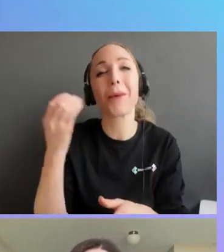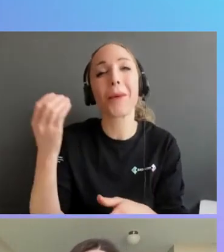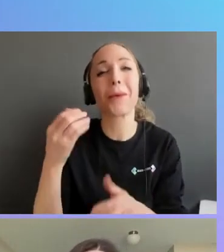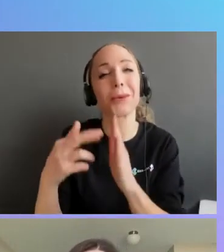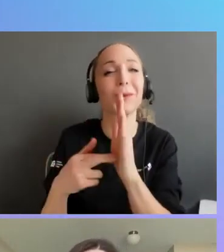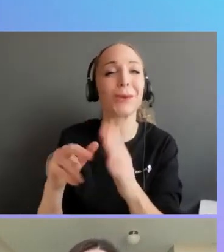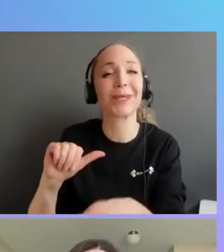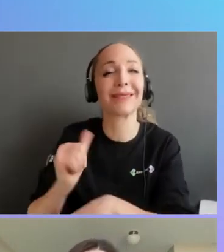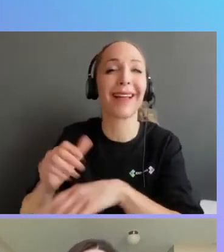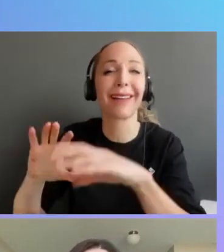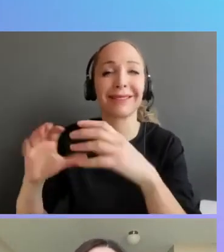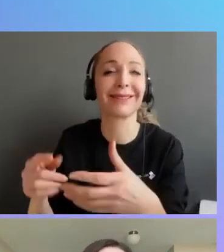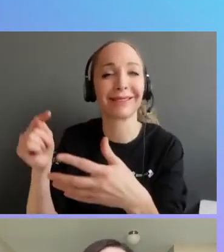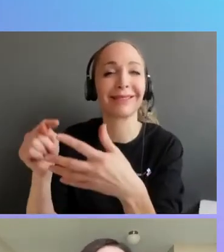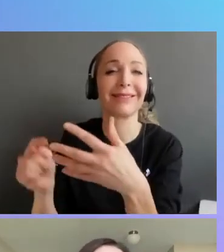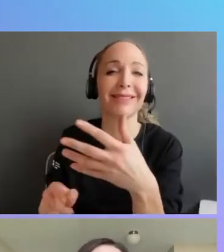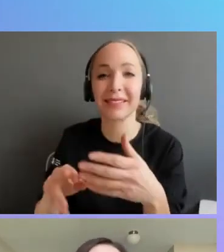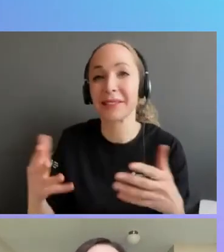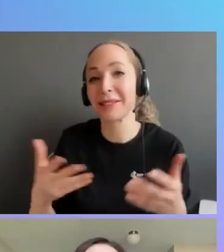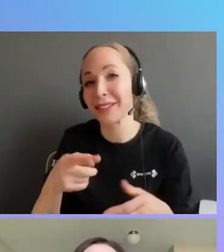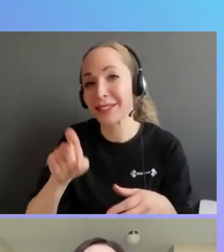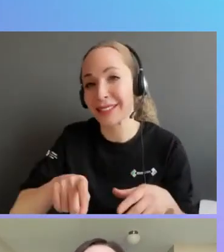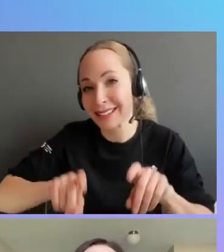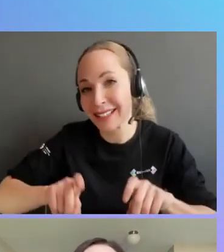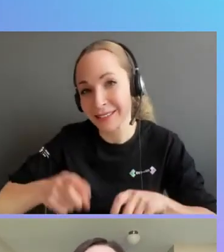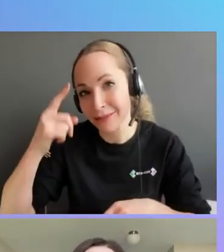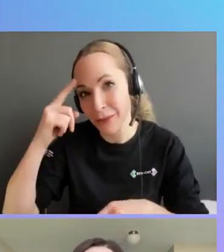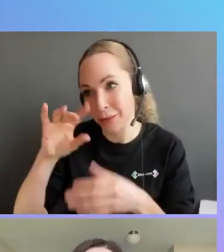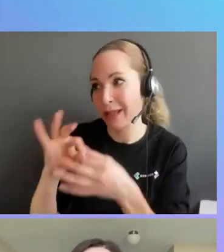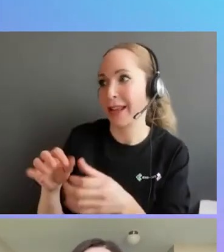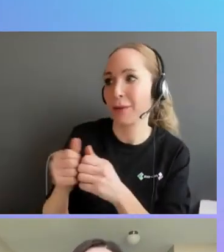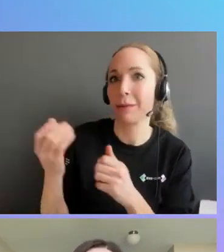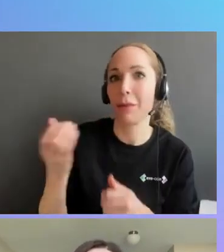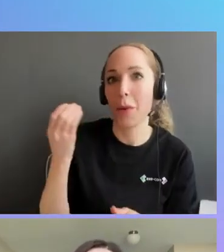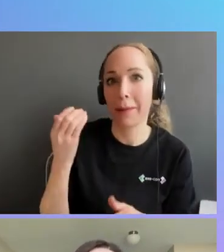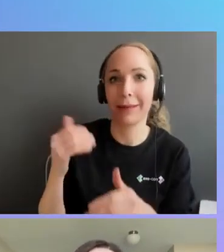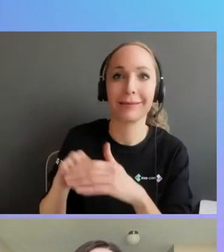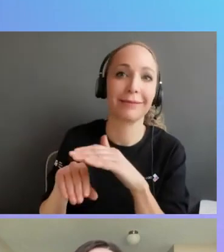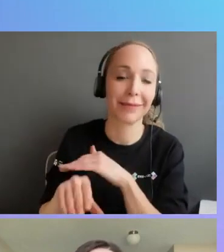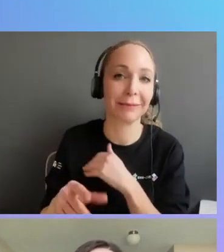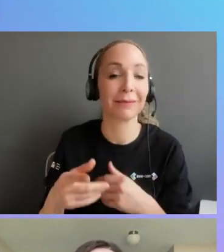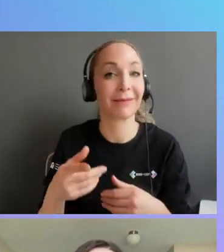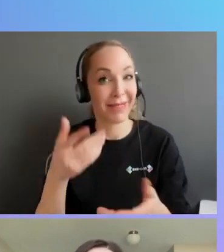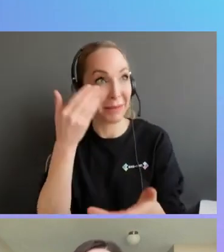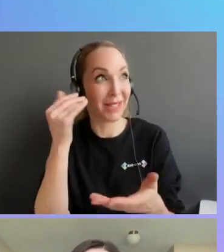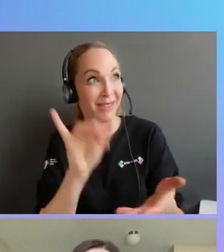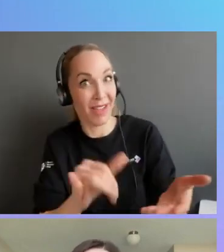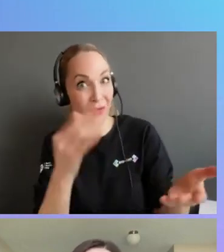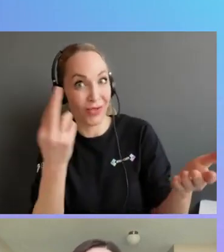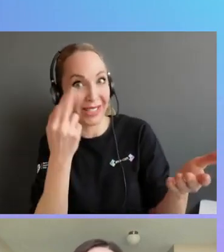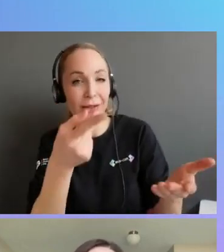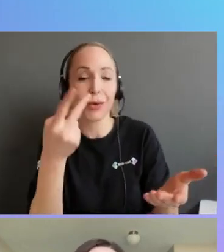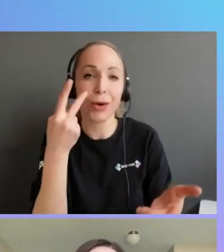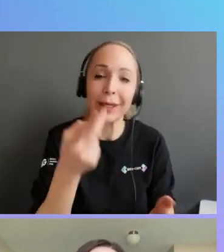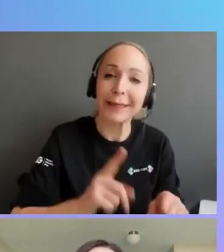for mobile app accessibility. And because of that, when you're looking at different testing tools like DevTools Mobile,